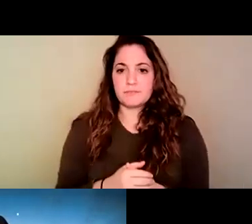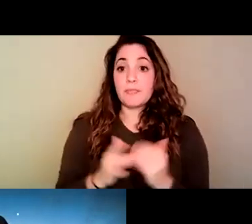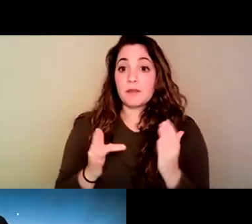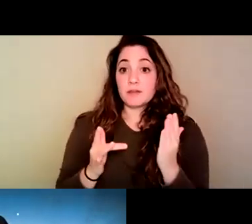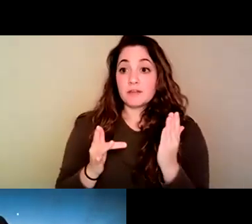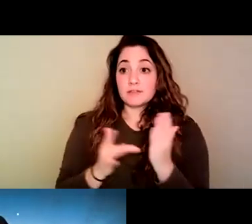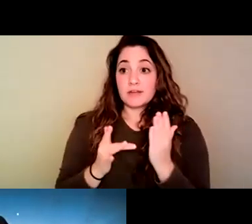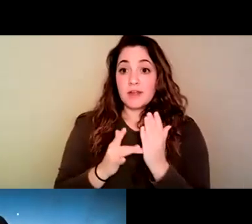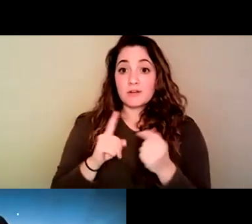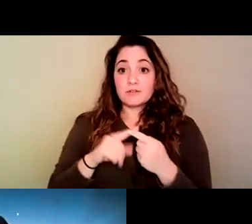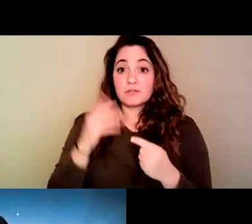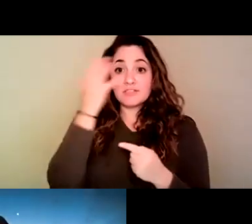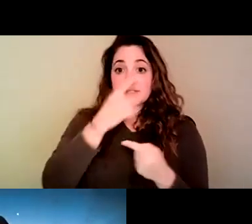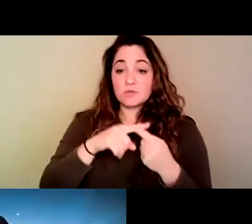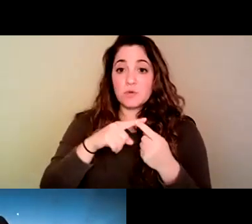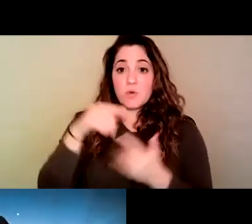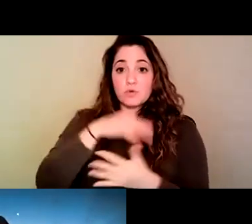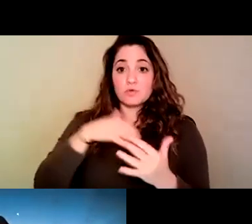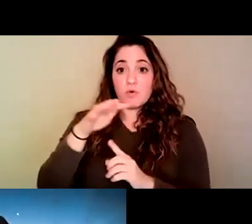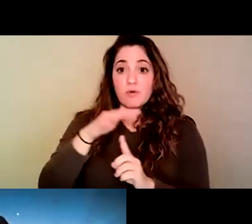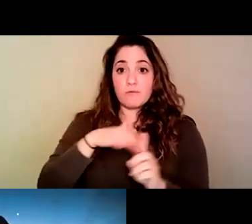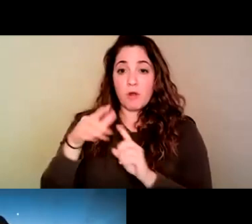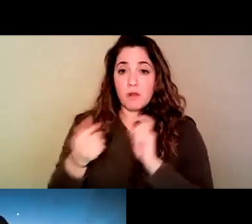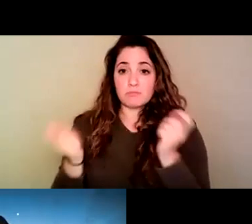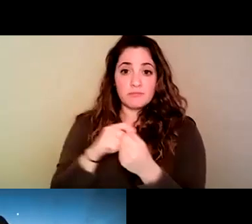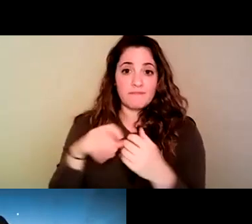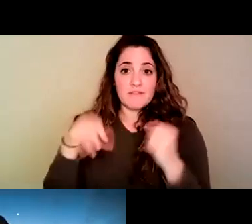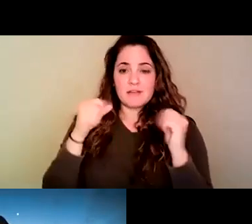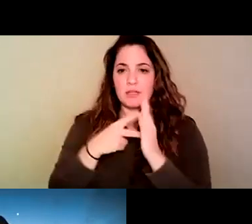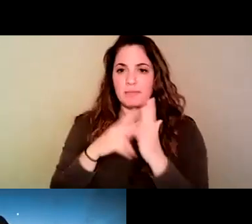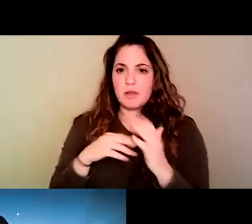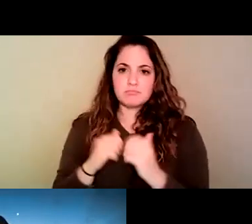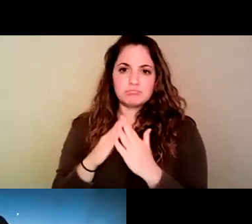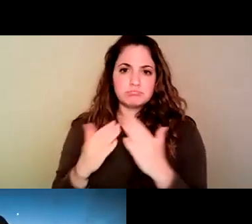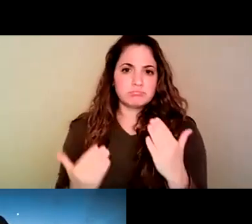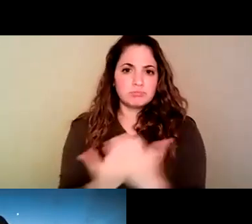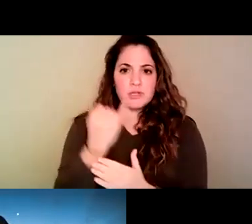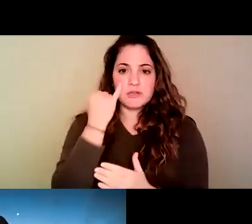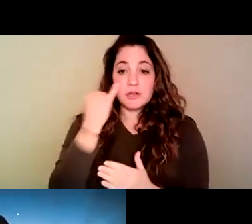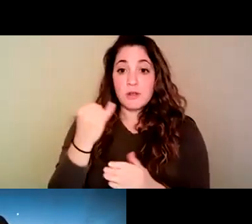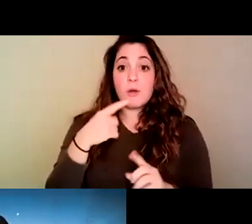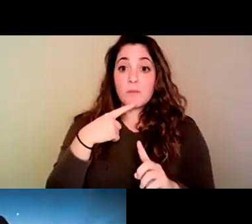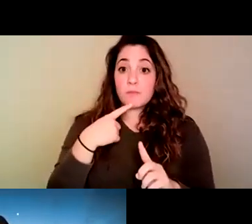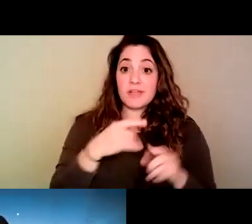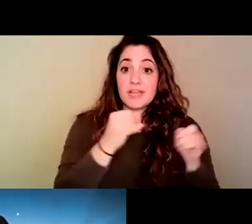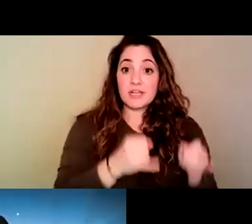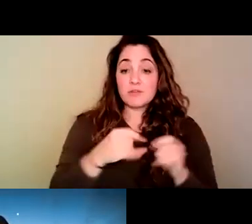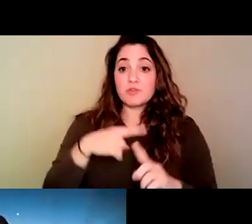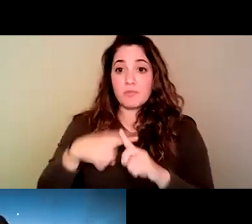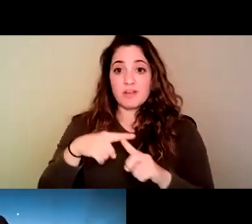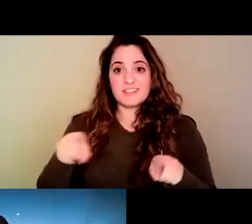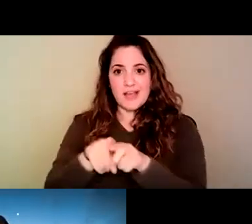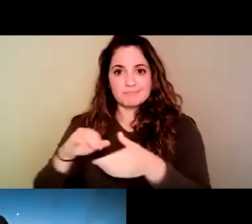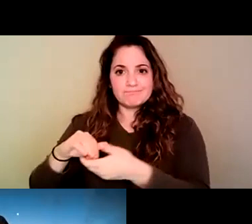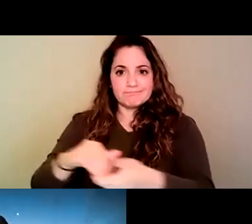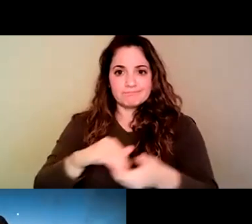technological, aesthetic, and social environments, and manifest new ideas both individually and collectively. Applied